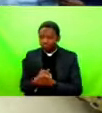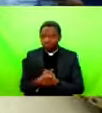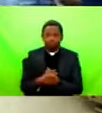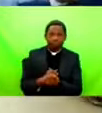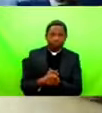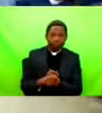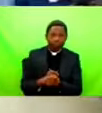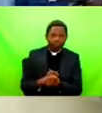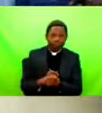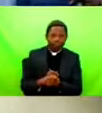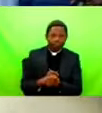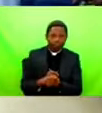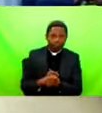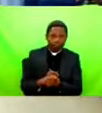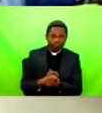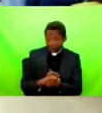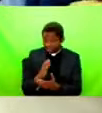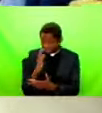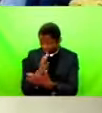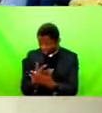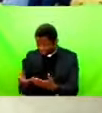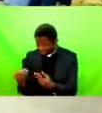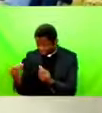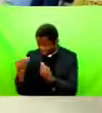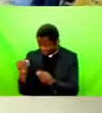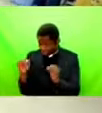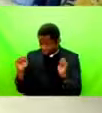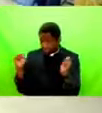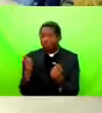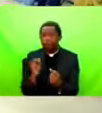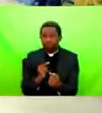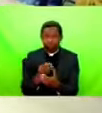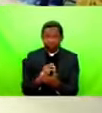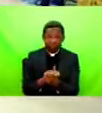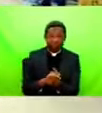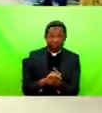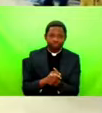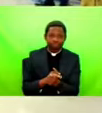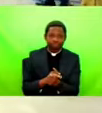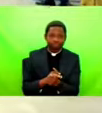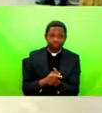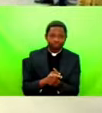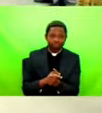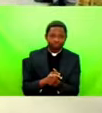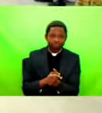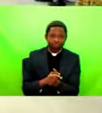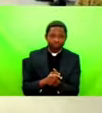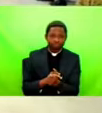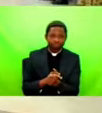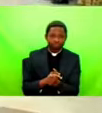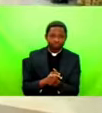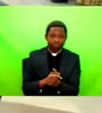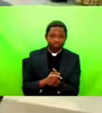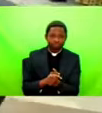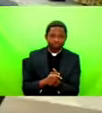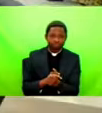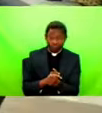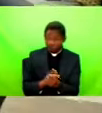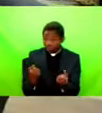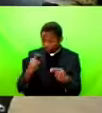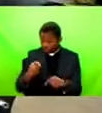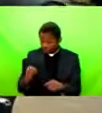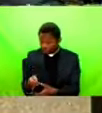there's something he has taught all of us. Once they give you the baton, do the best you can.